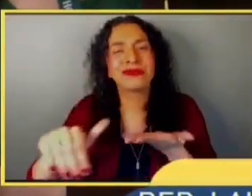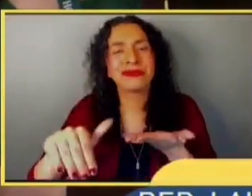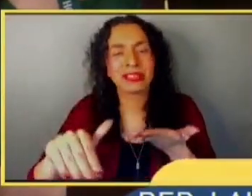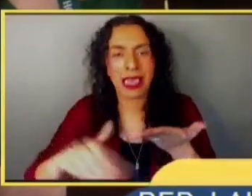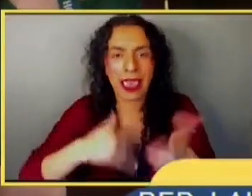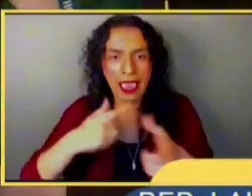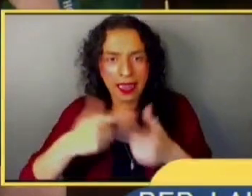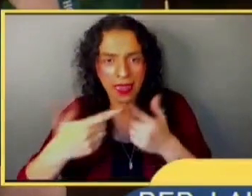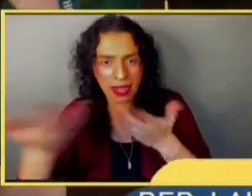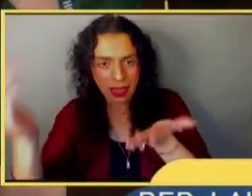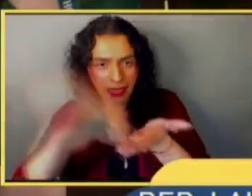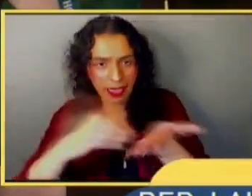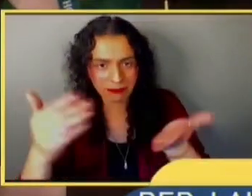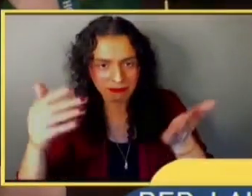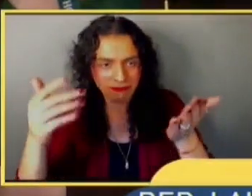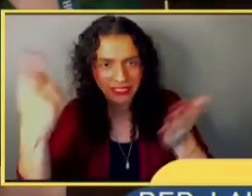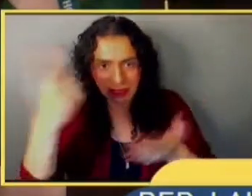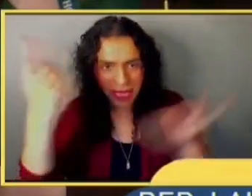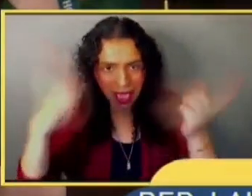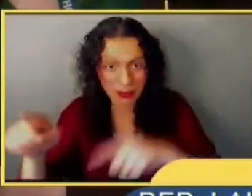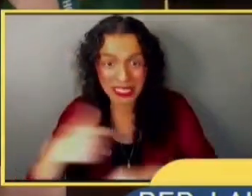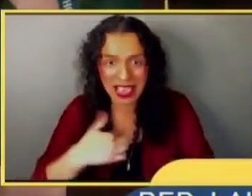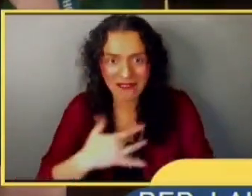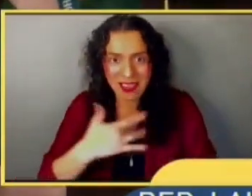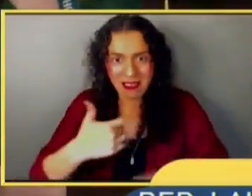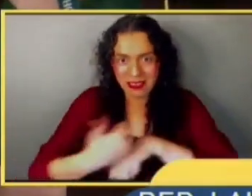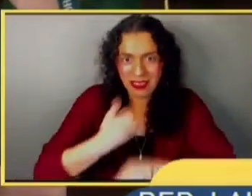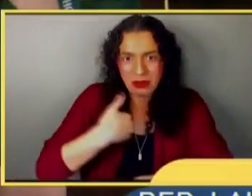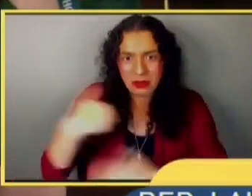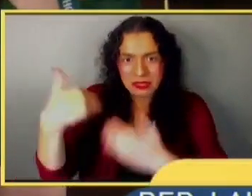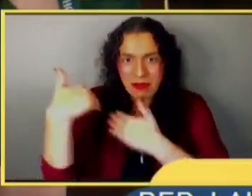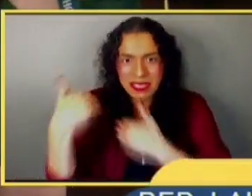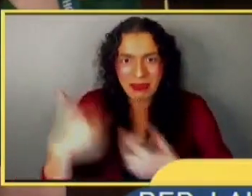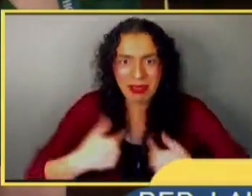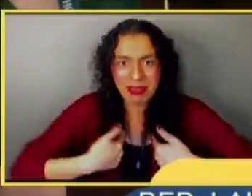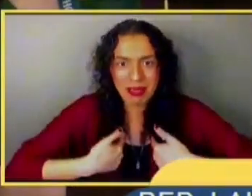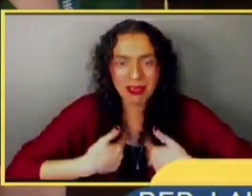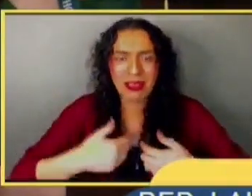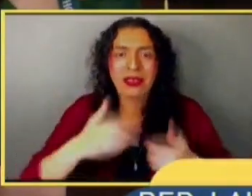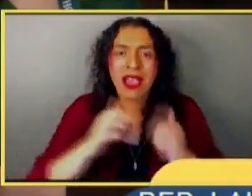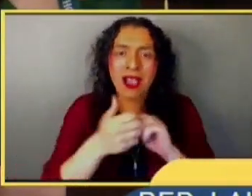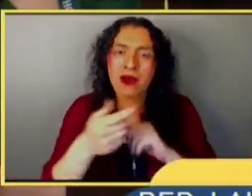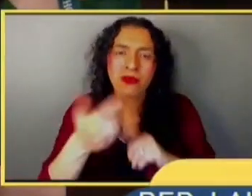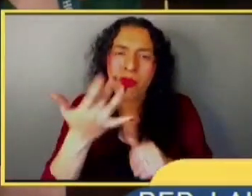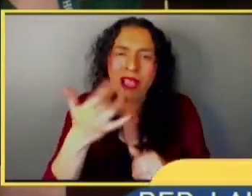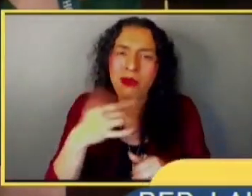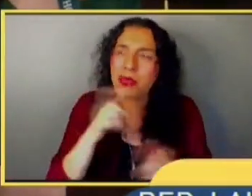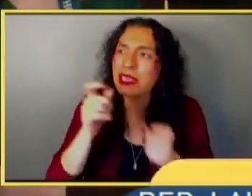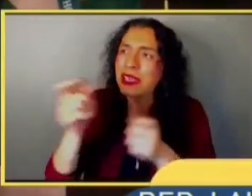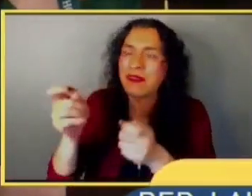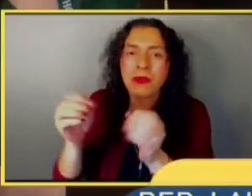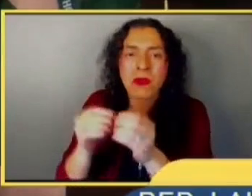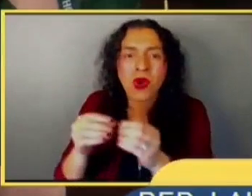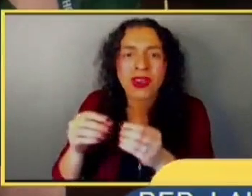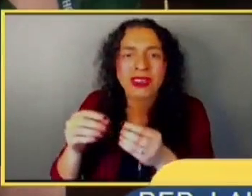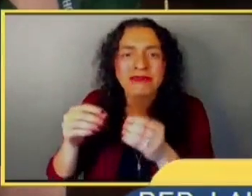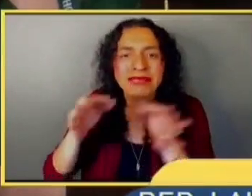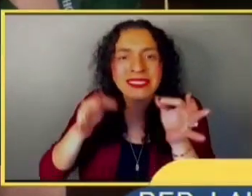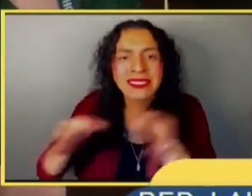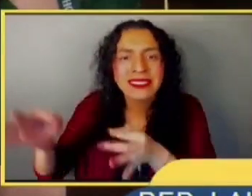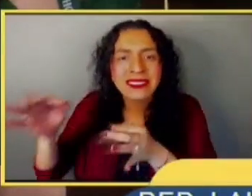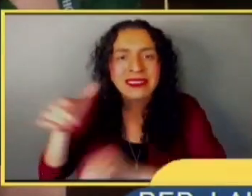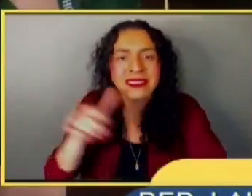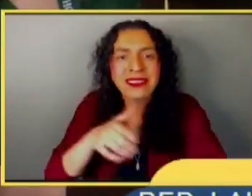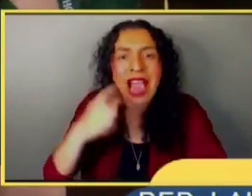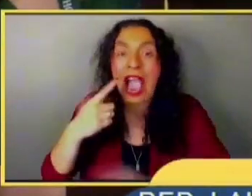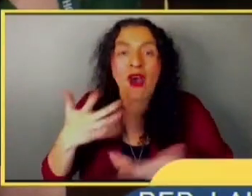And so my question to you is, how can I have confidence in granting more discretion to judicial officers when I already have concerns about the